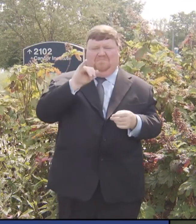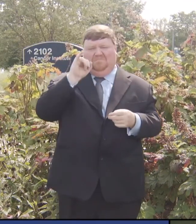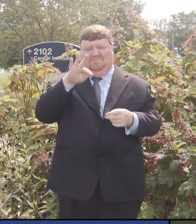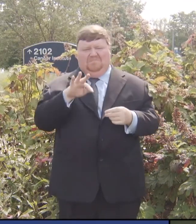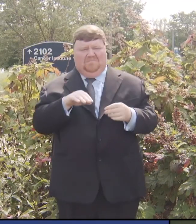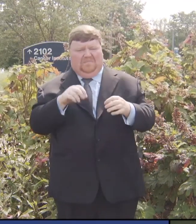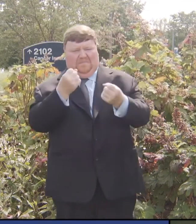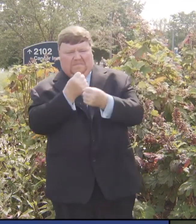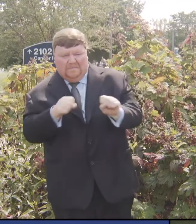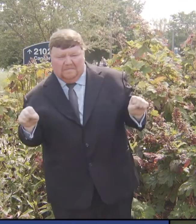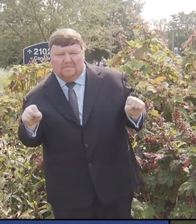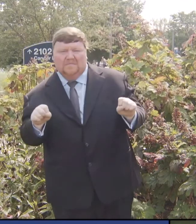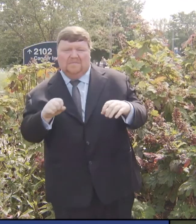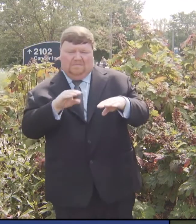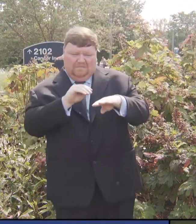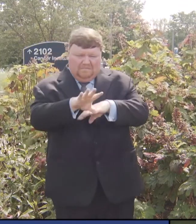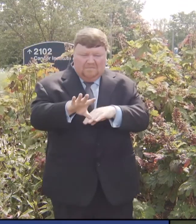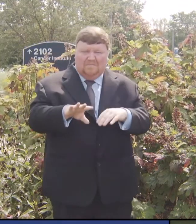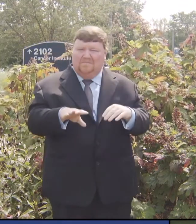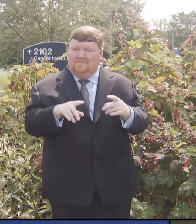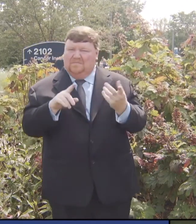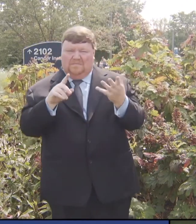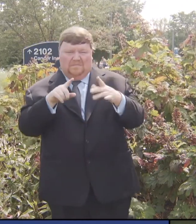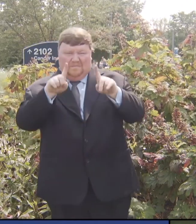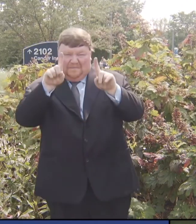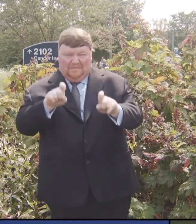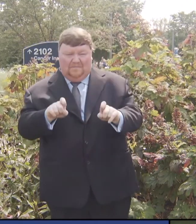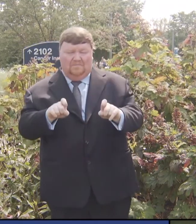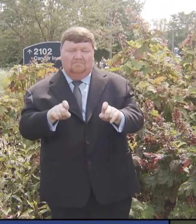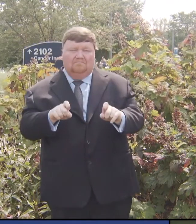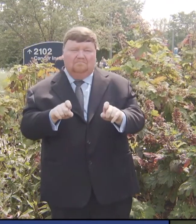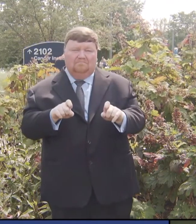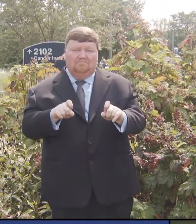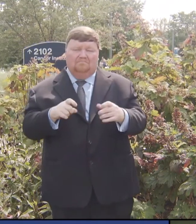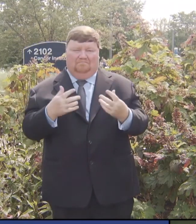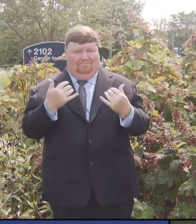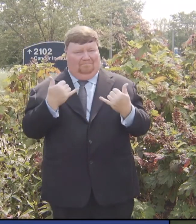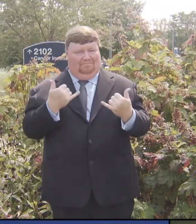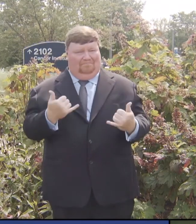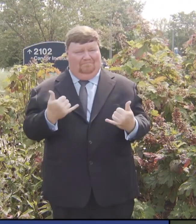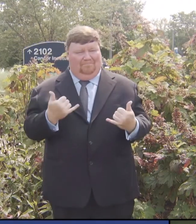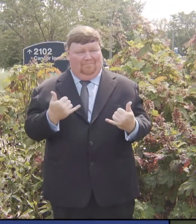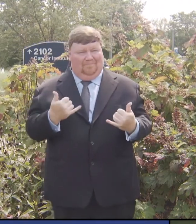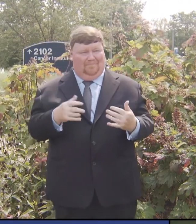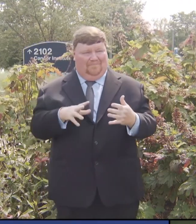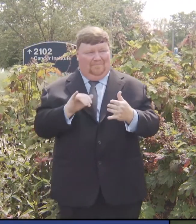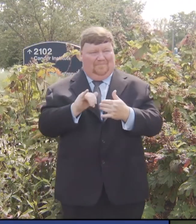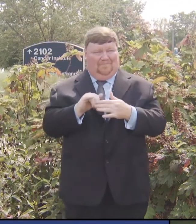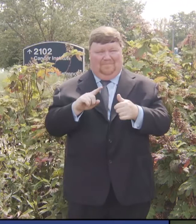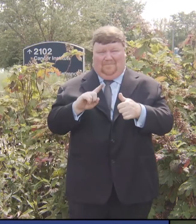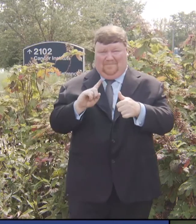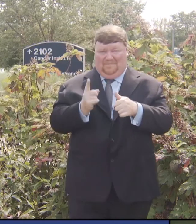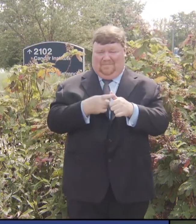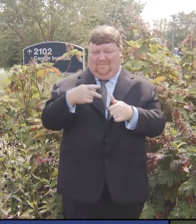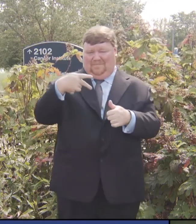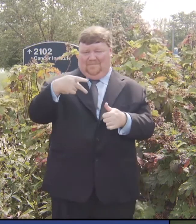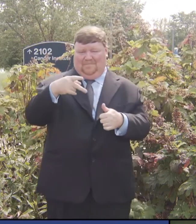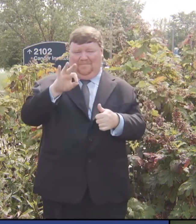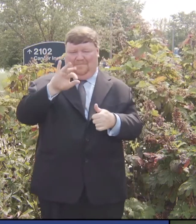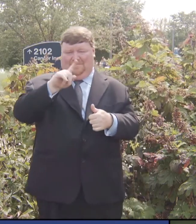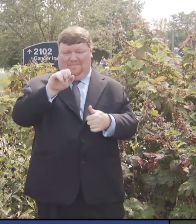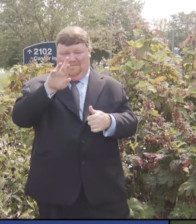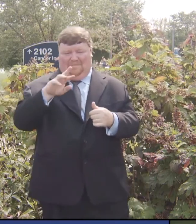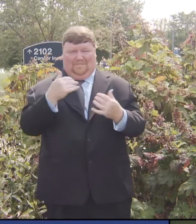efficacy and safety of the vaccines and how long have they been tested. You have to put that into perspective at this point because the original trials from Pfizer and Moderna are